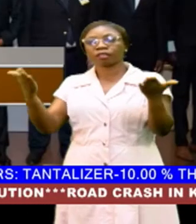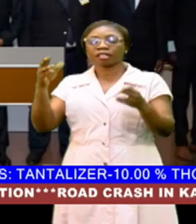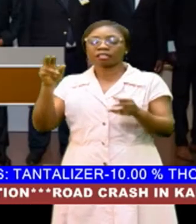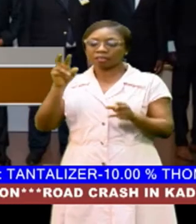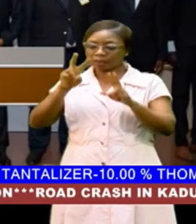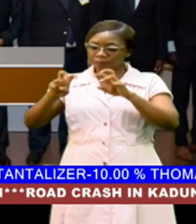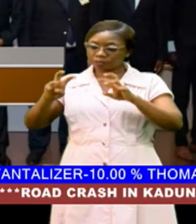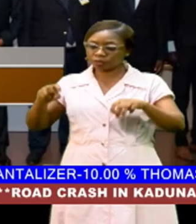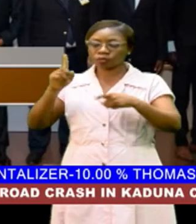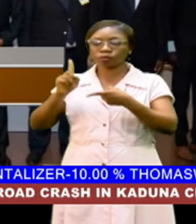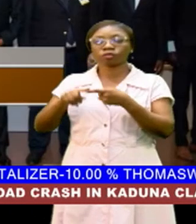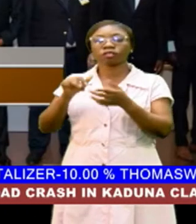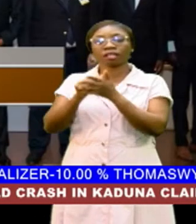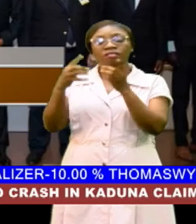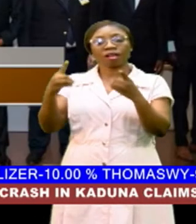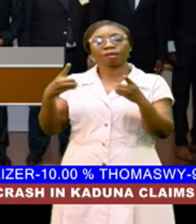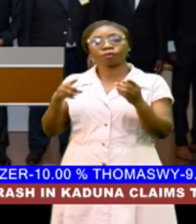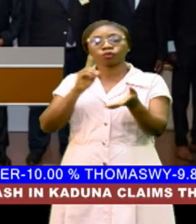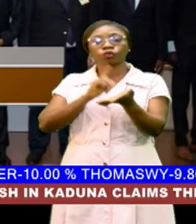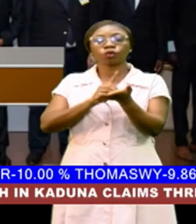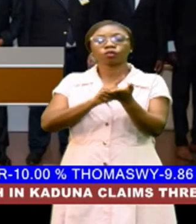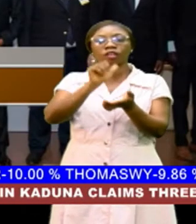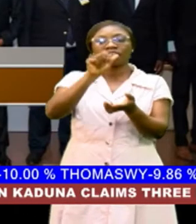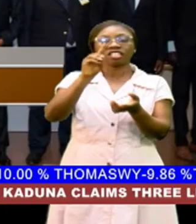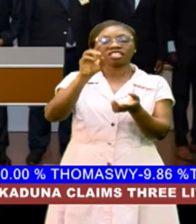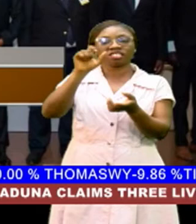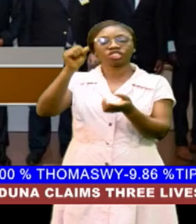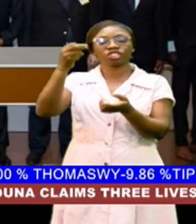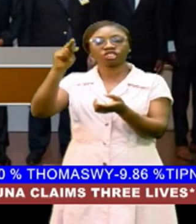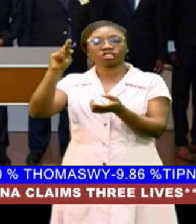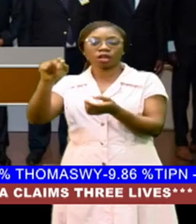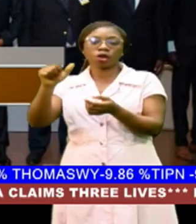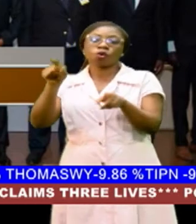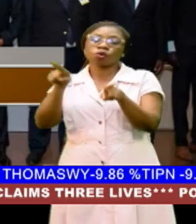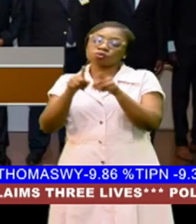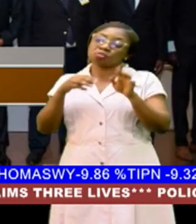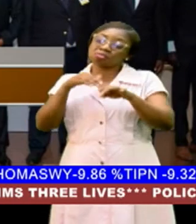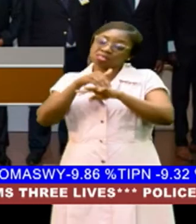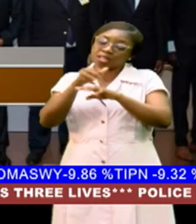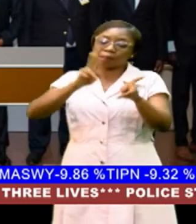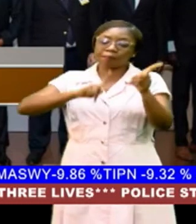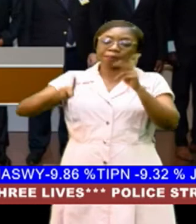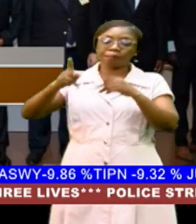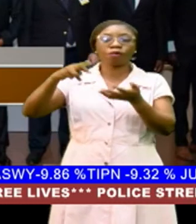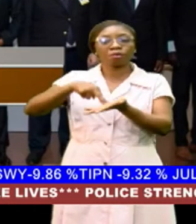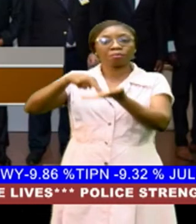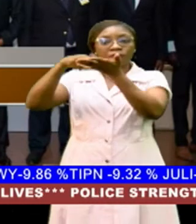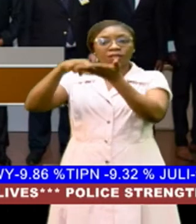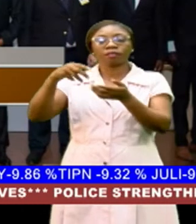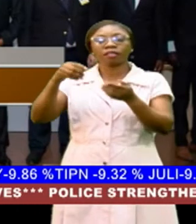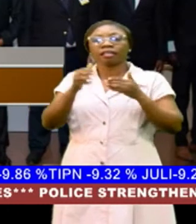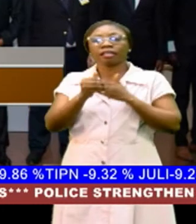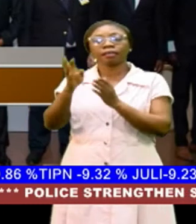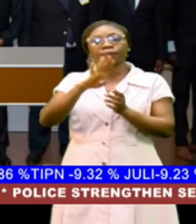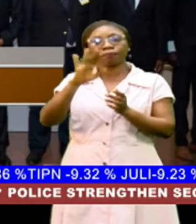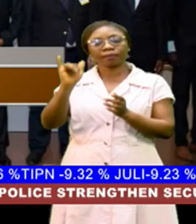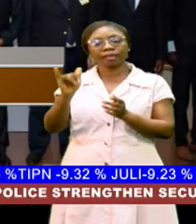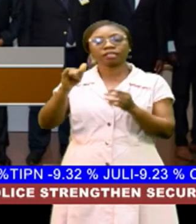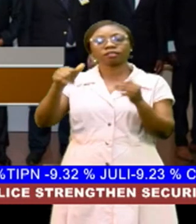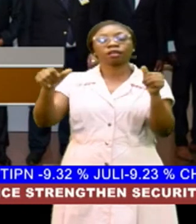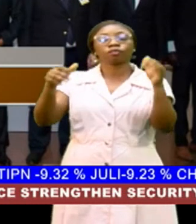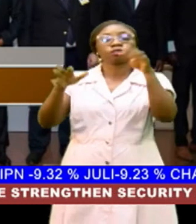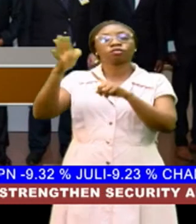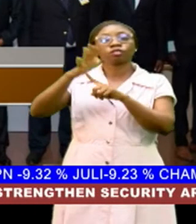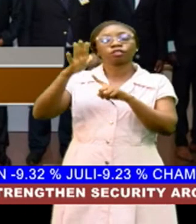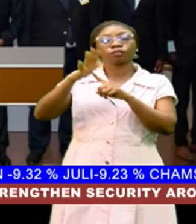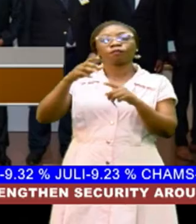the incident. Dr. Adesina also sent a high-level delegation of bank officials led by its senior vice president to